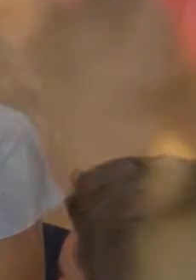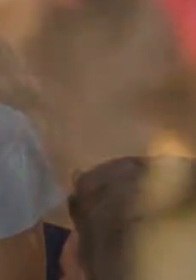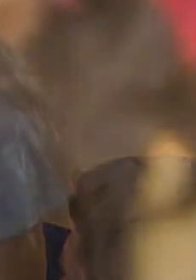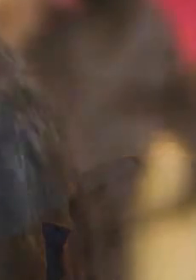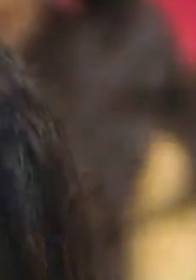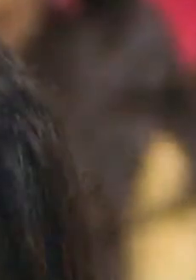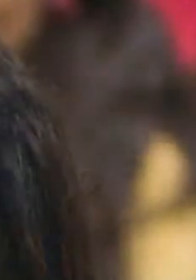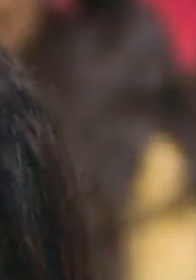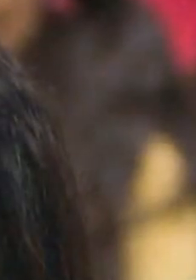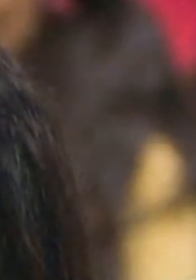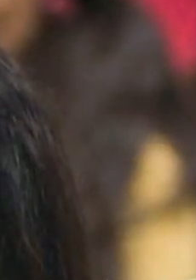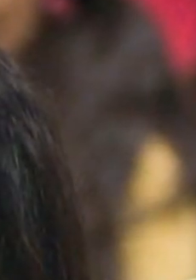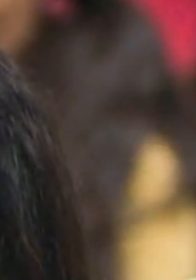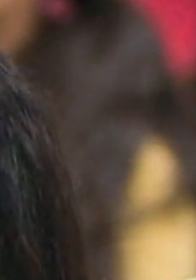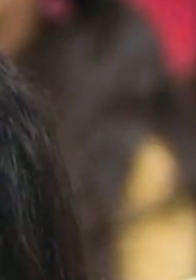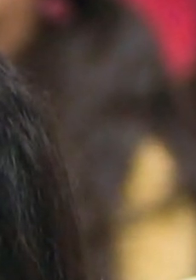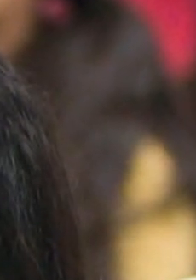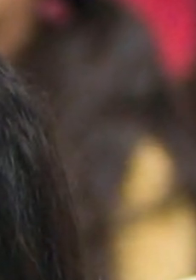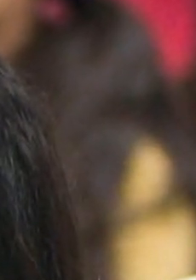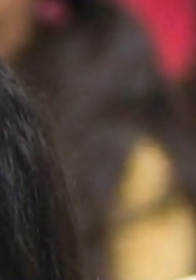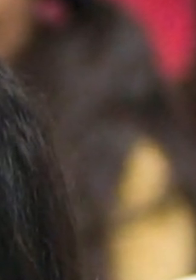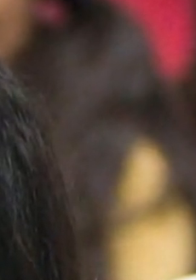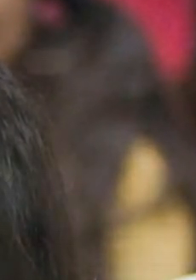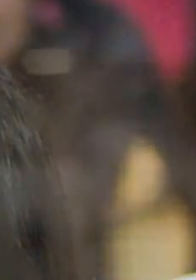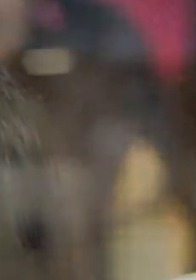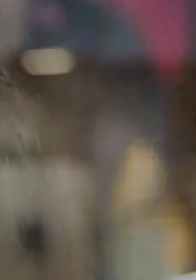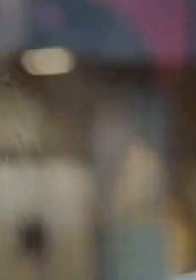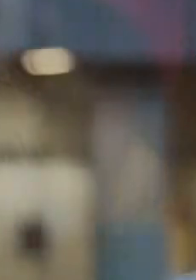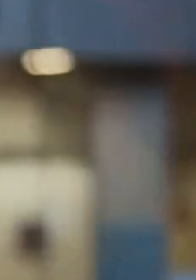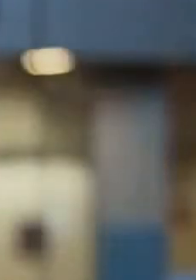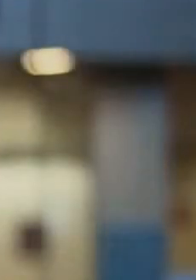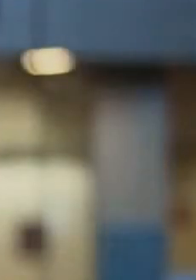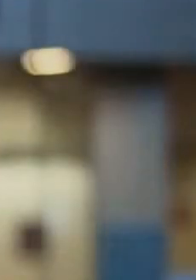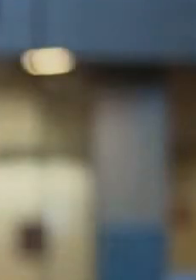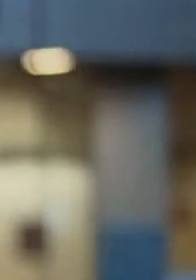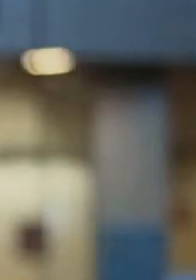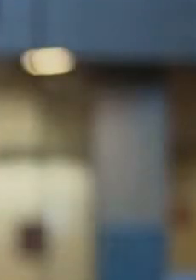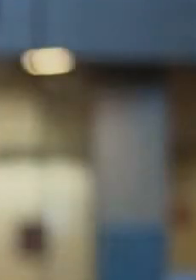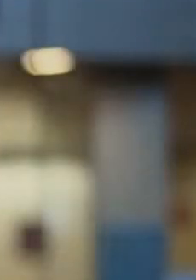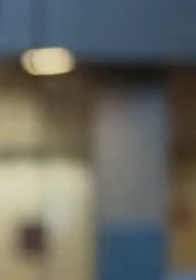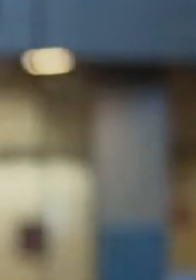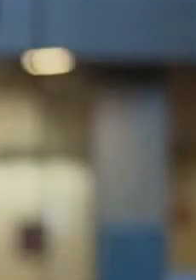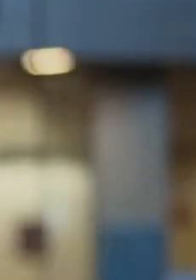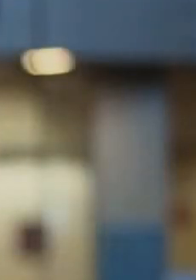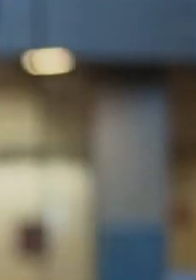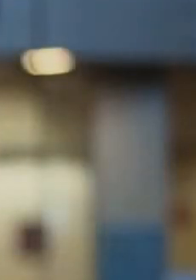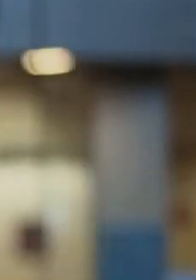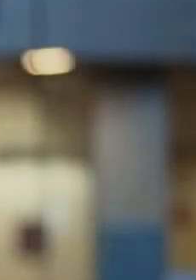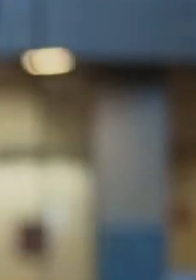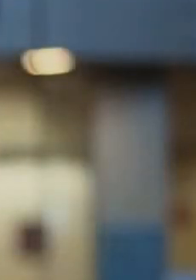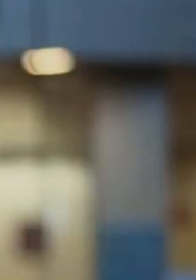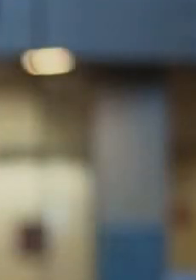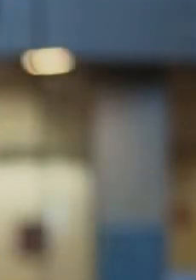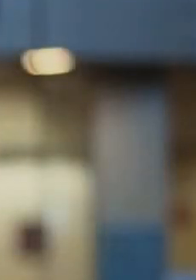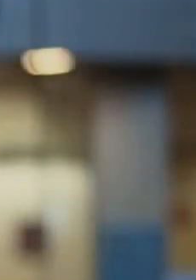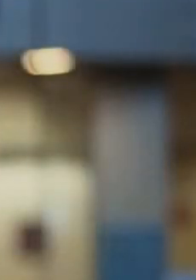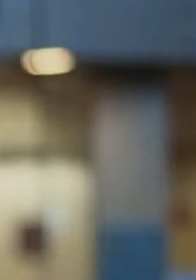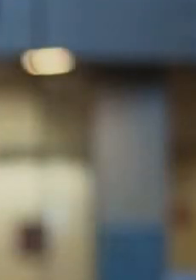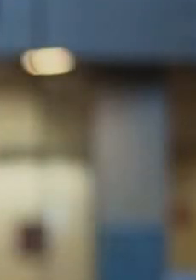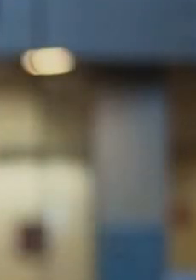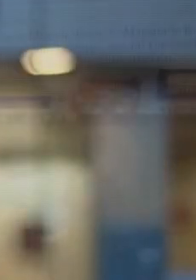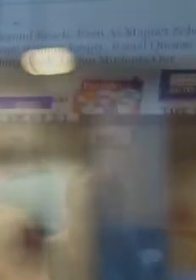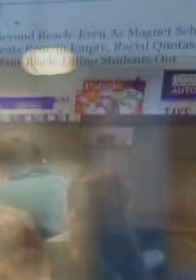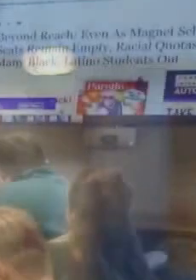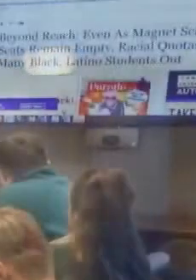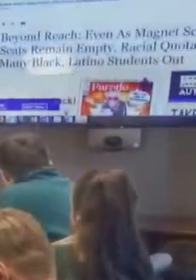now have cutting-edge leading work in outreach and in engagement, including really critical programs in human rights